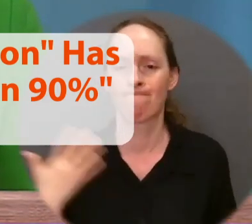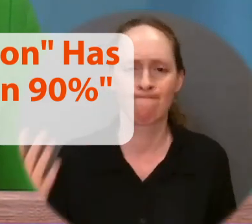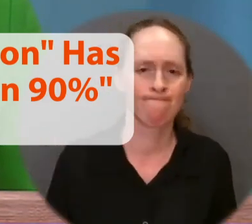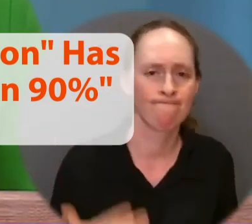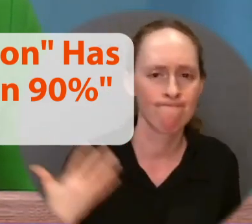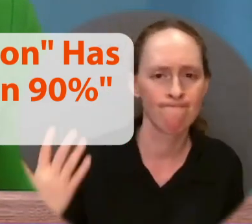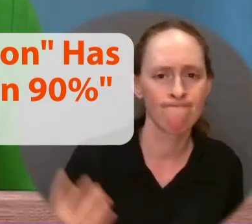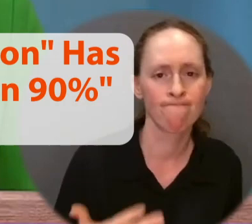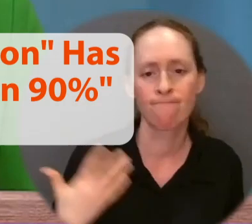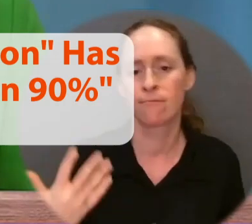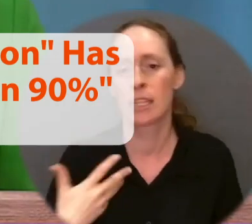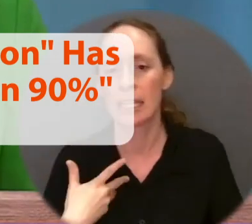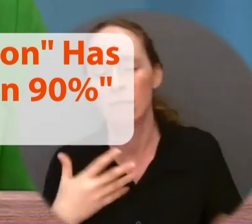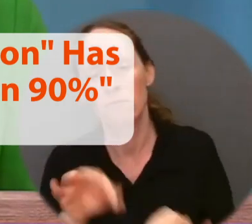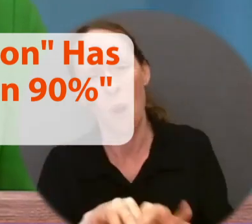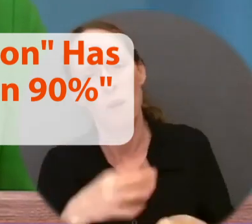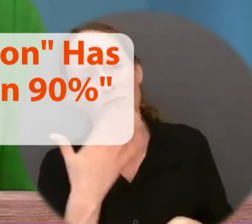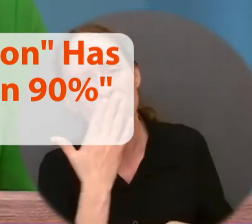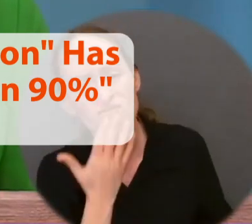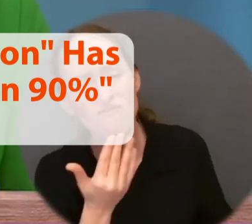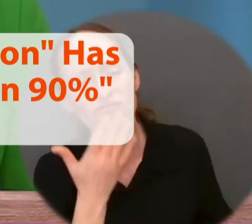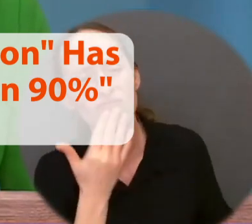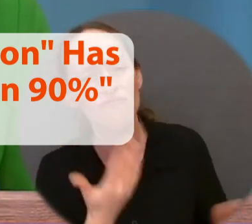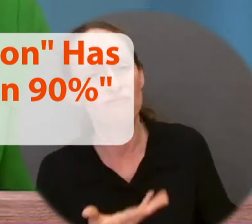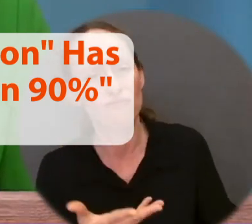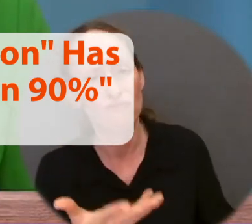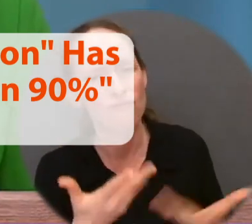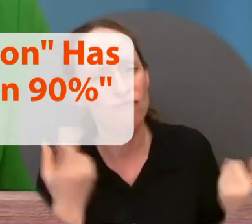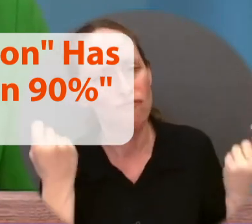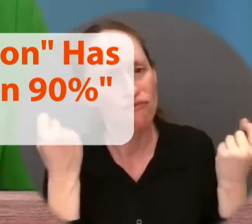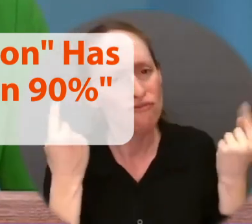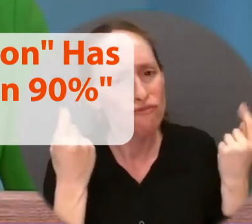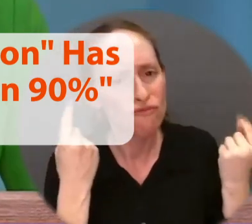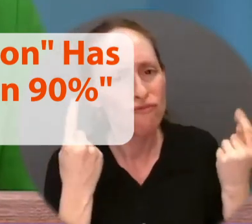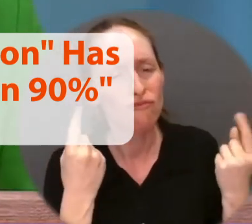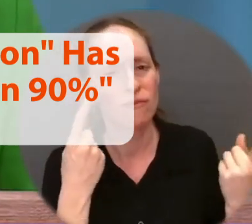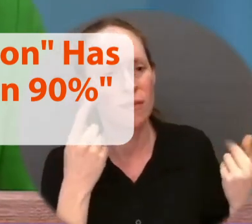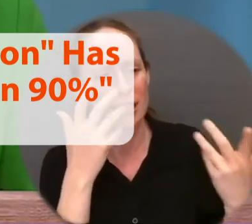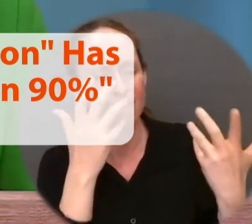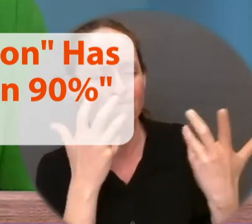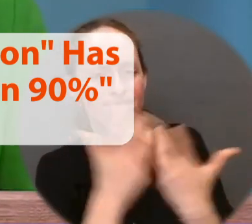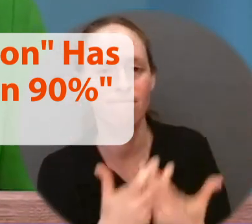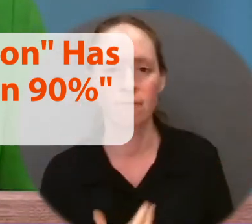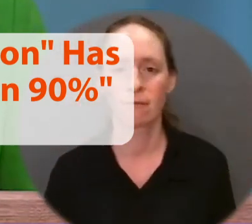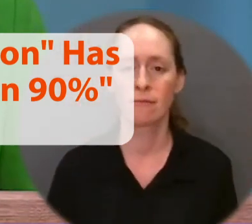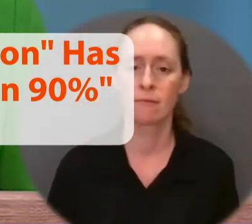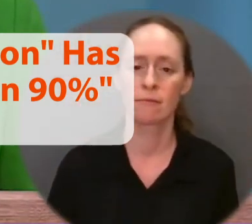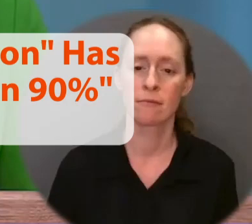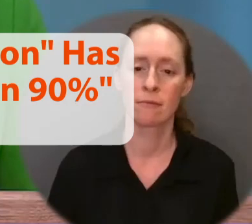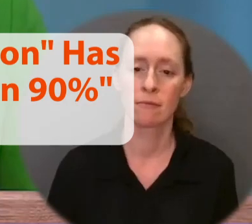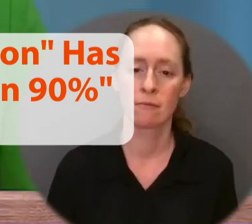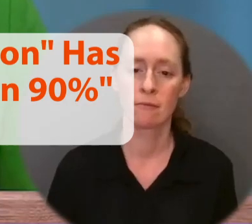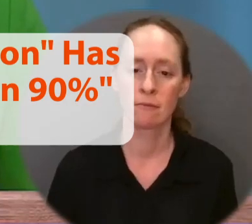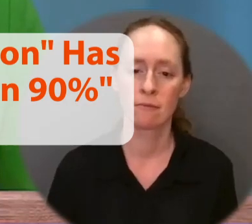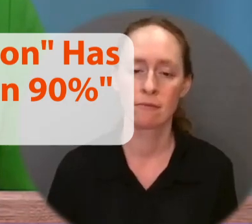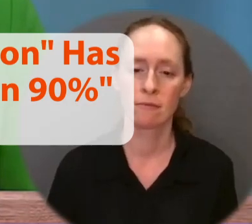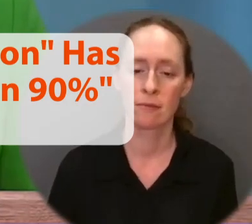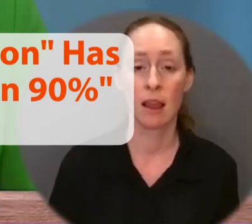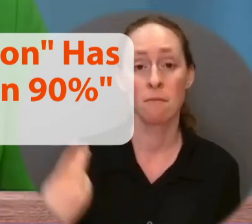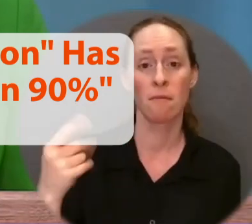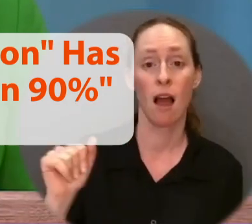actually deals with what we're seeing at the border. And that's why you've seen the parolee program be so successful.